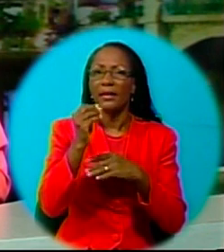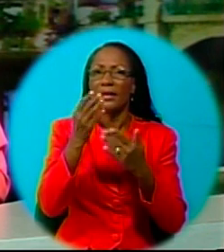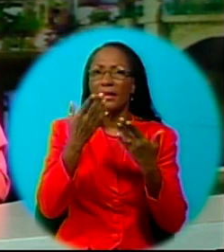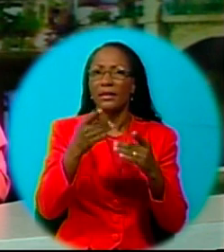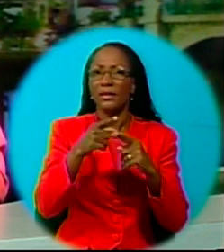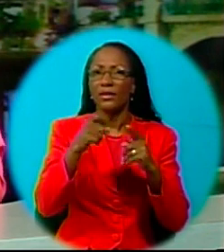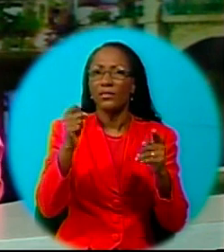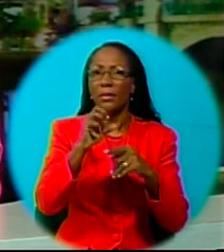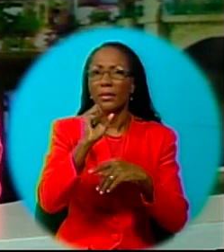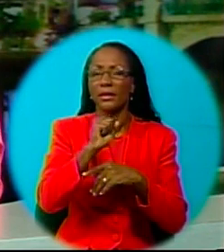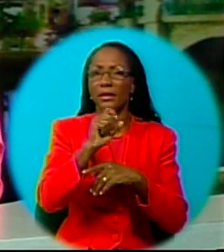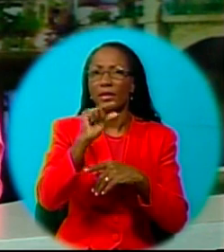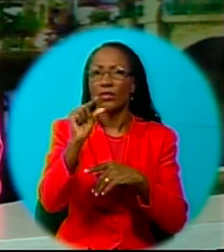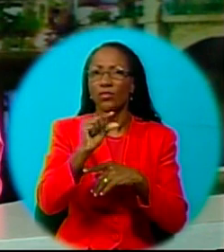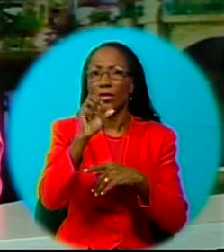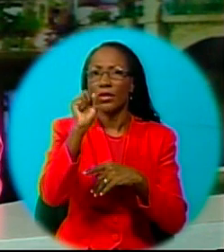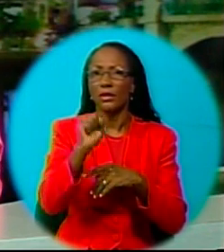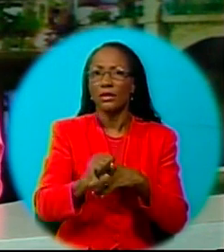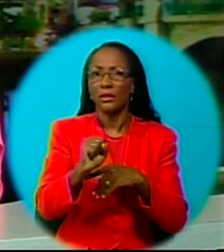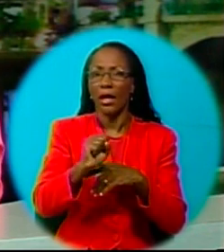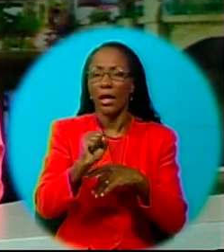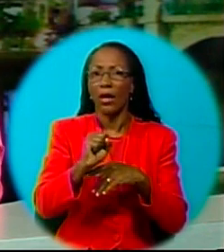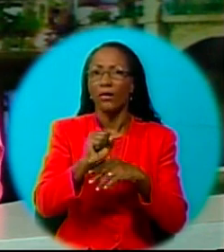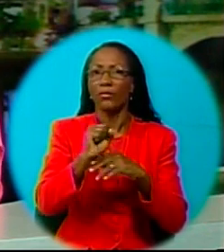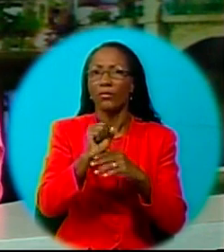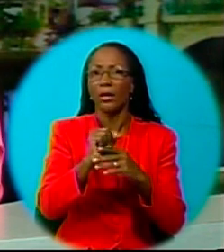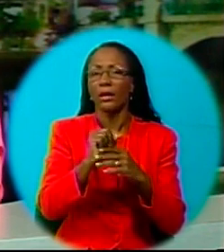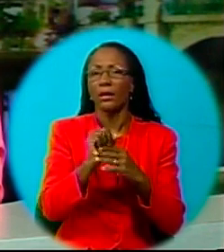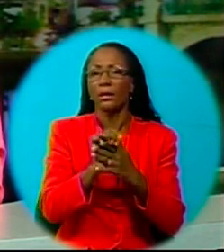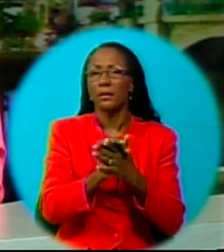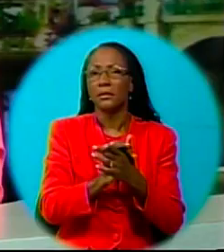South Constituency Council for residents of that community.